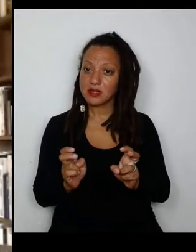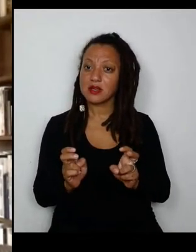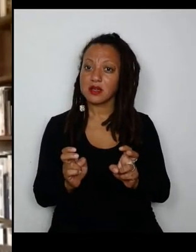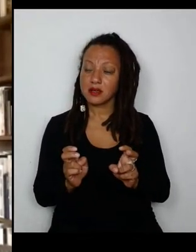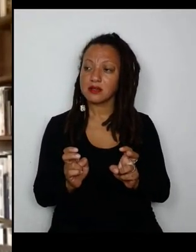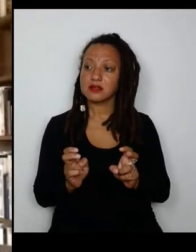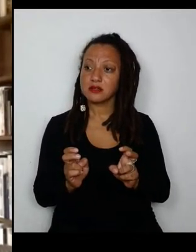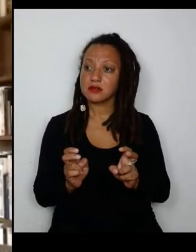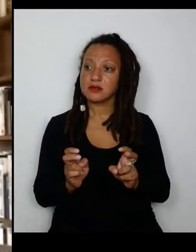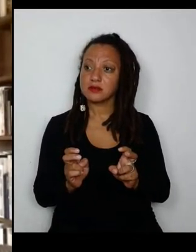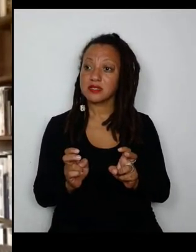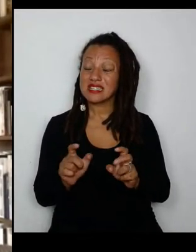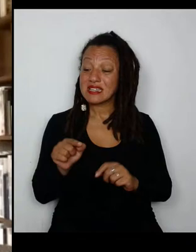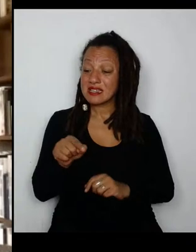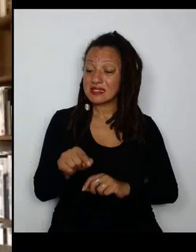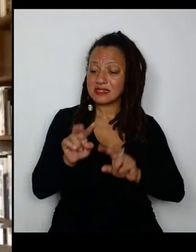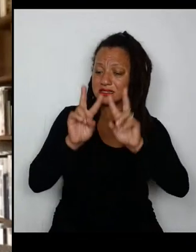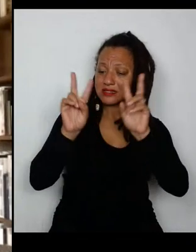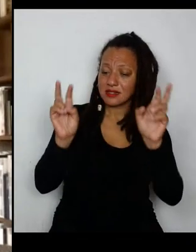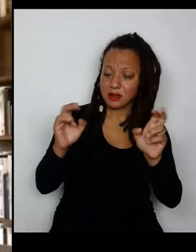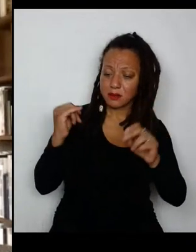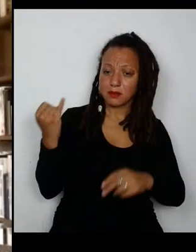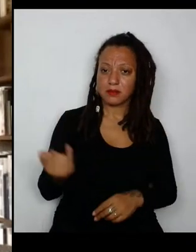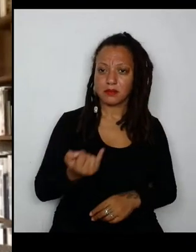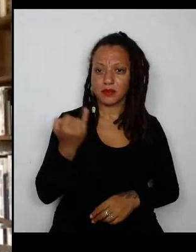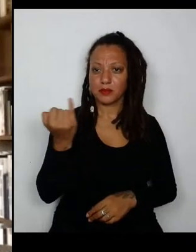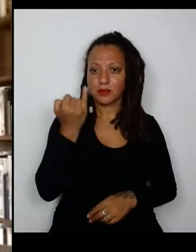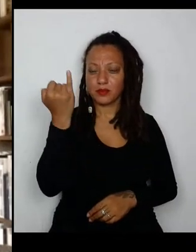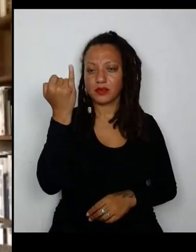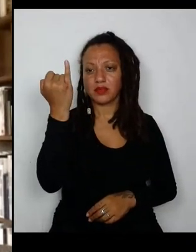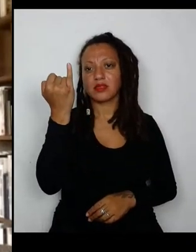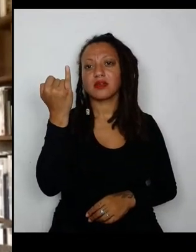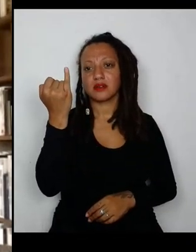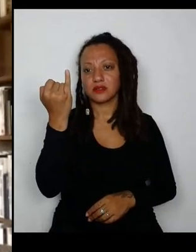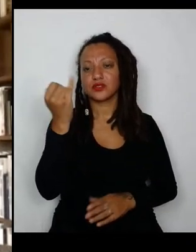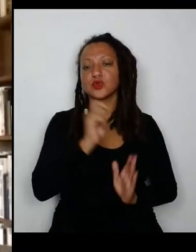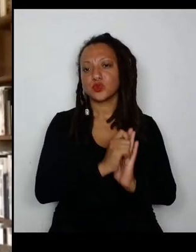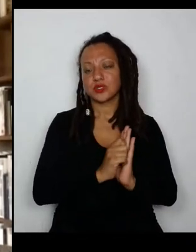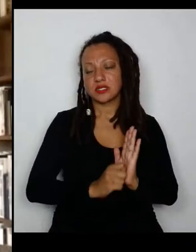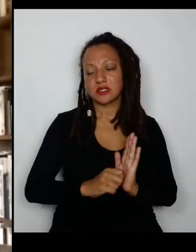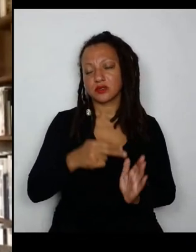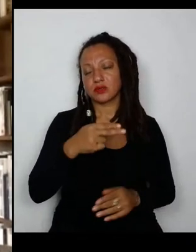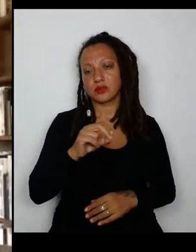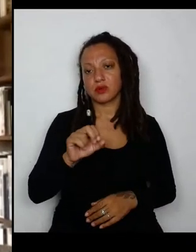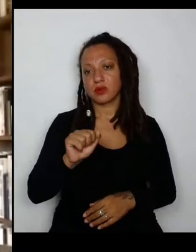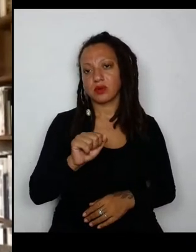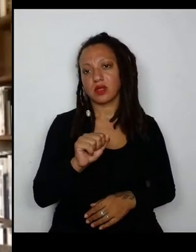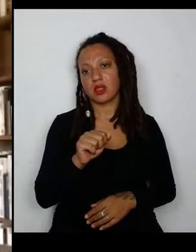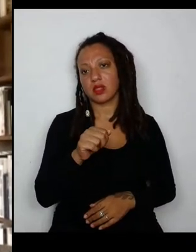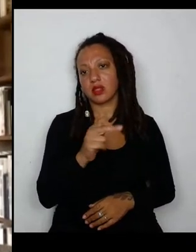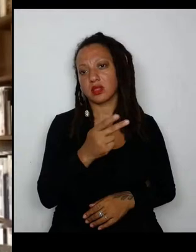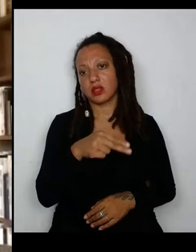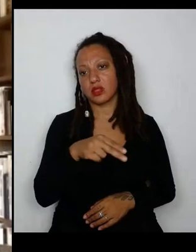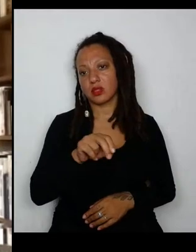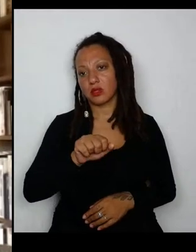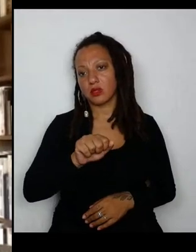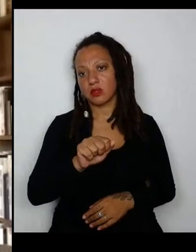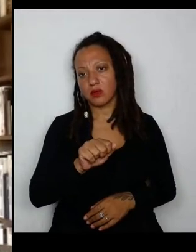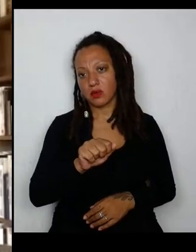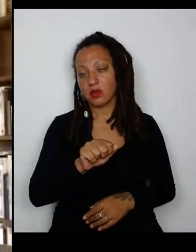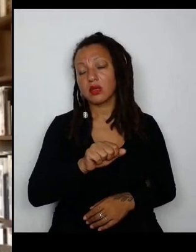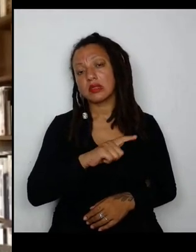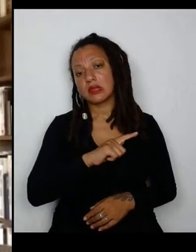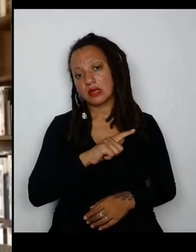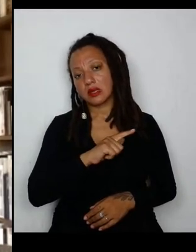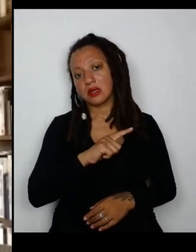noah the increasing awareness that perhaps his intention to create a splash with these